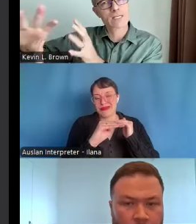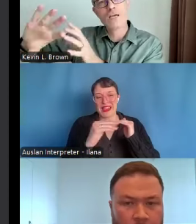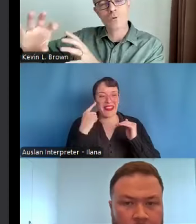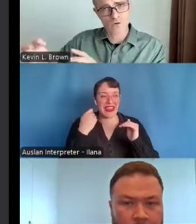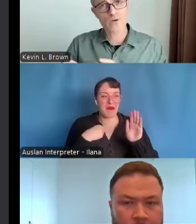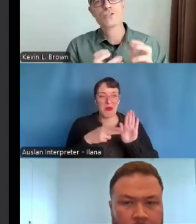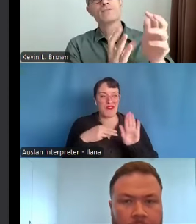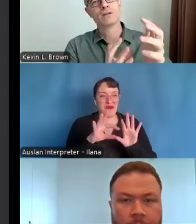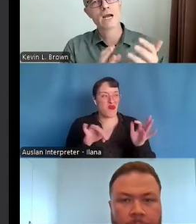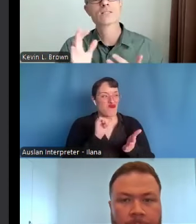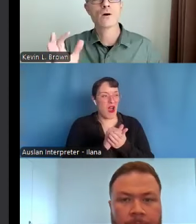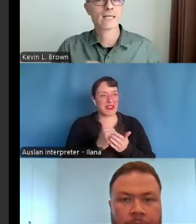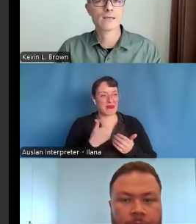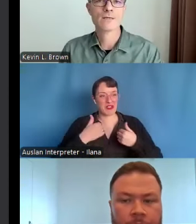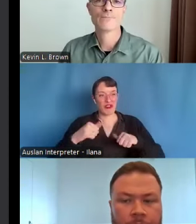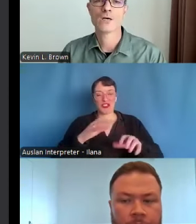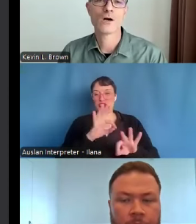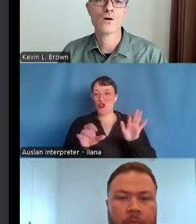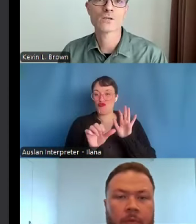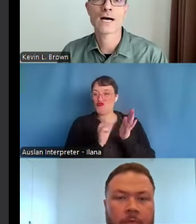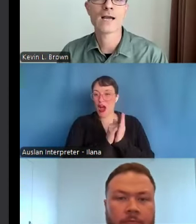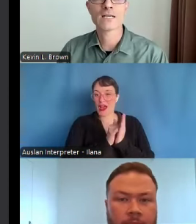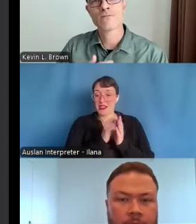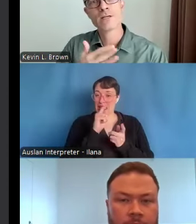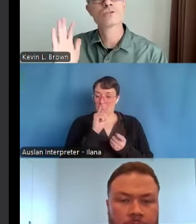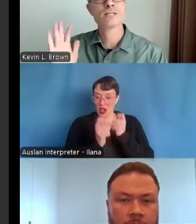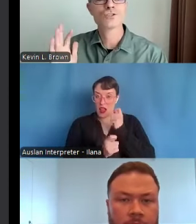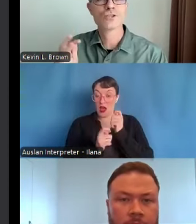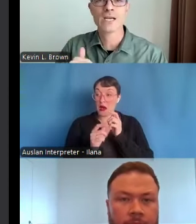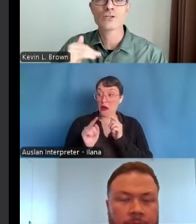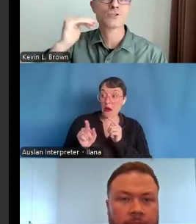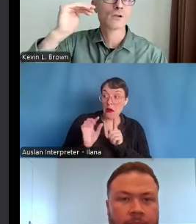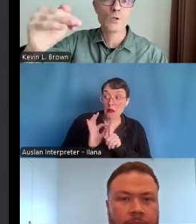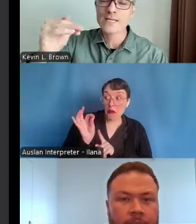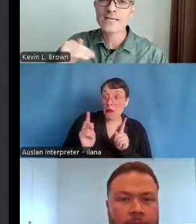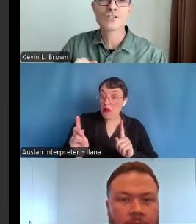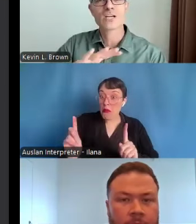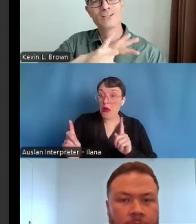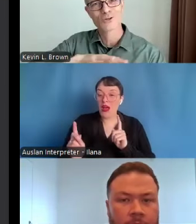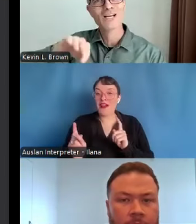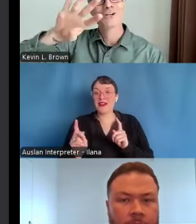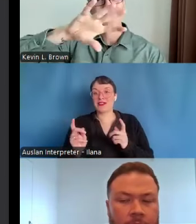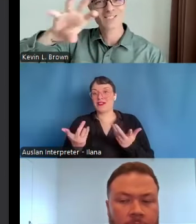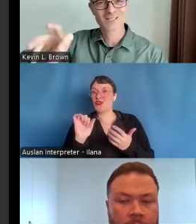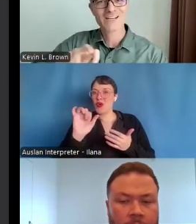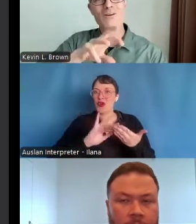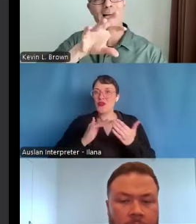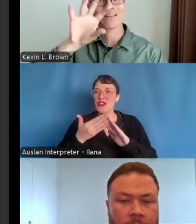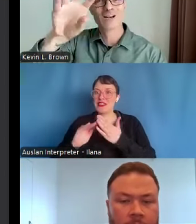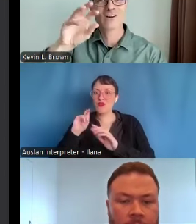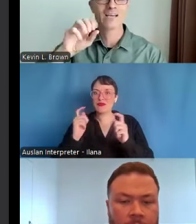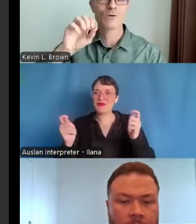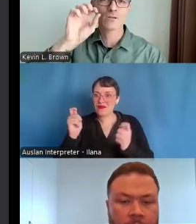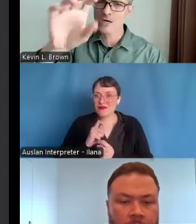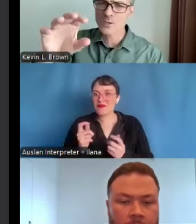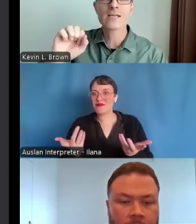correct. What if we shifted, right? So I think over time, as funding trends change, as your community needs change, you're constantly going back to